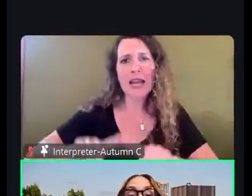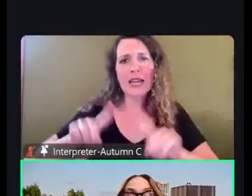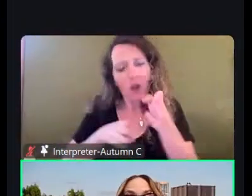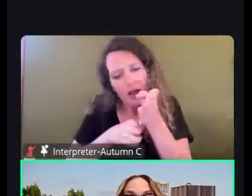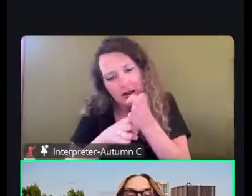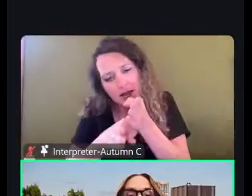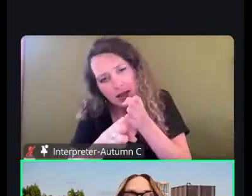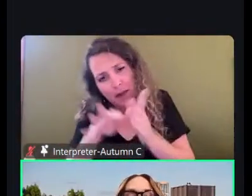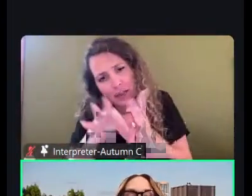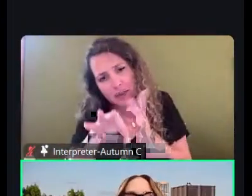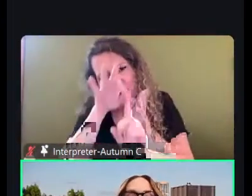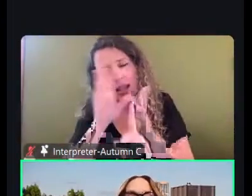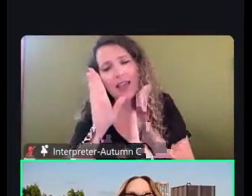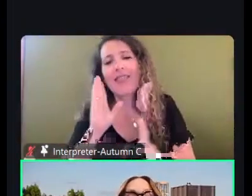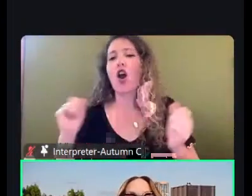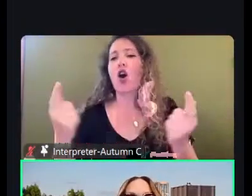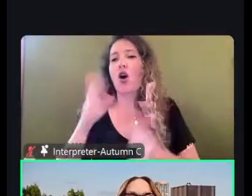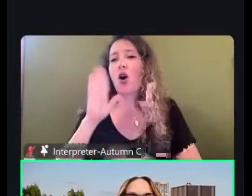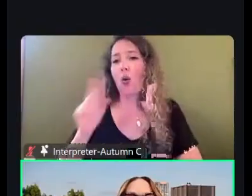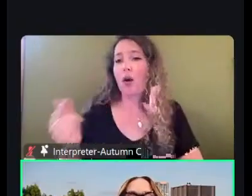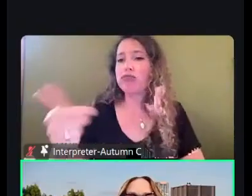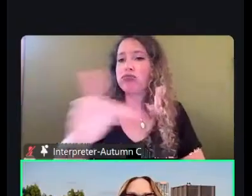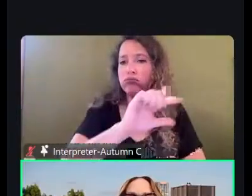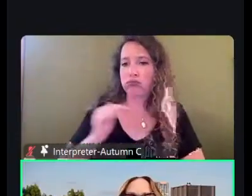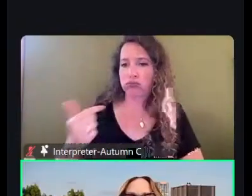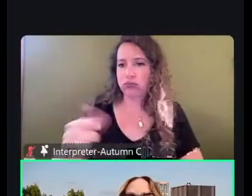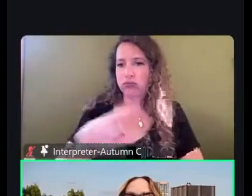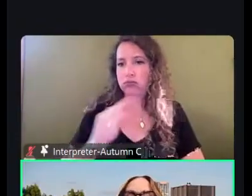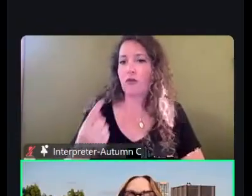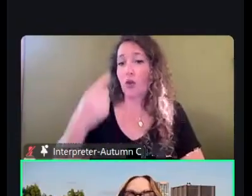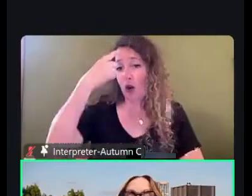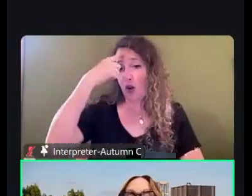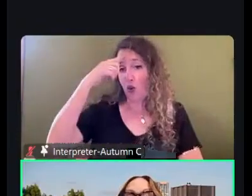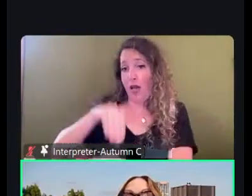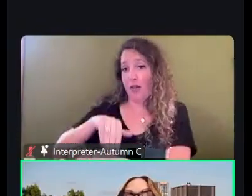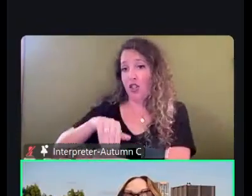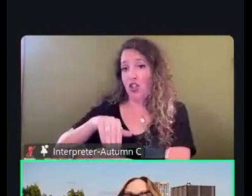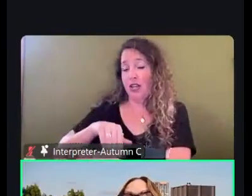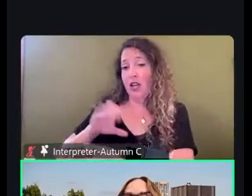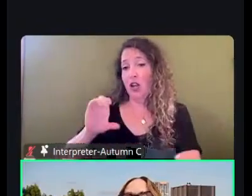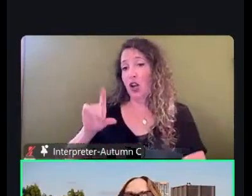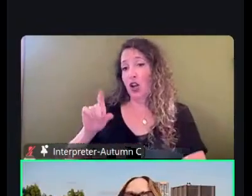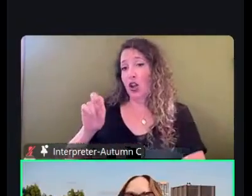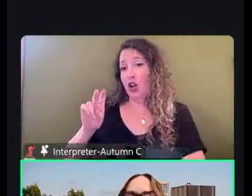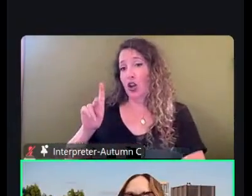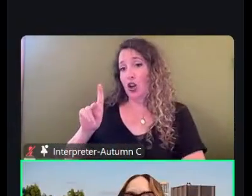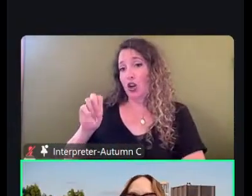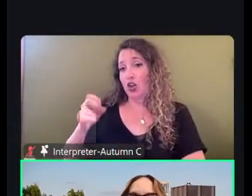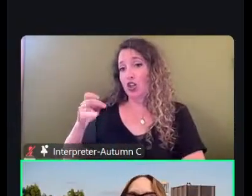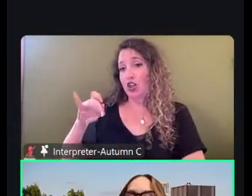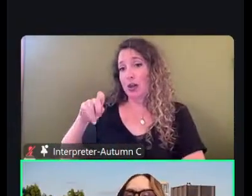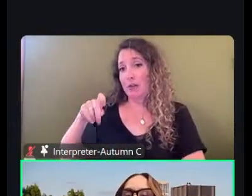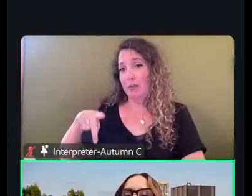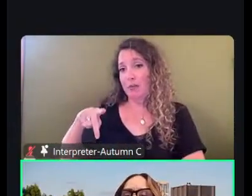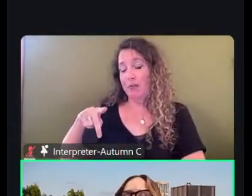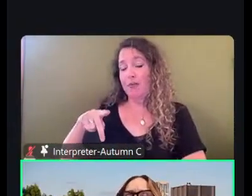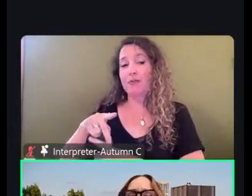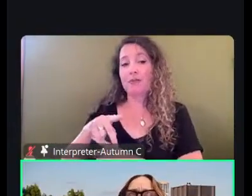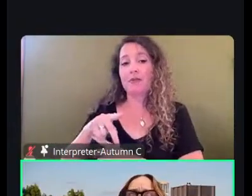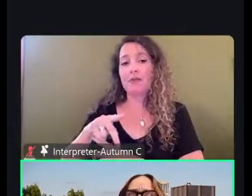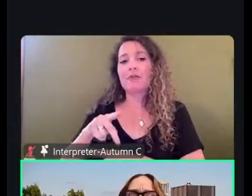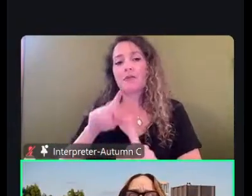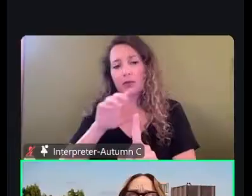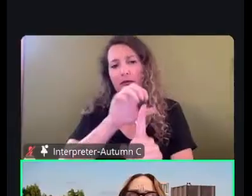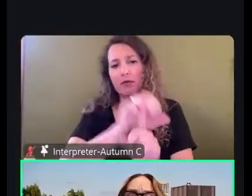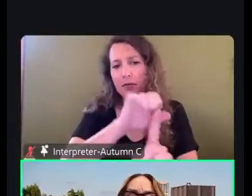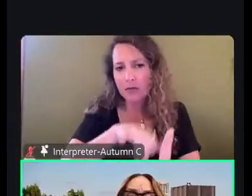they all will rotate eventually through a neurology clerkship. And so we will capture all medical students in that year. We